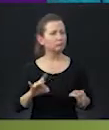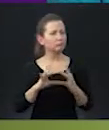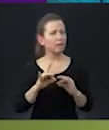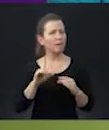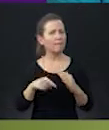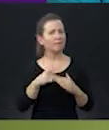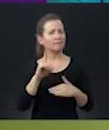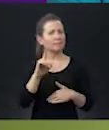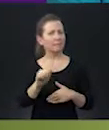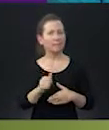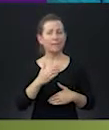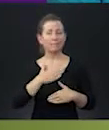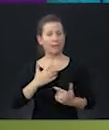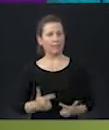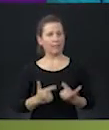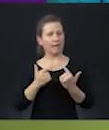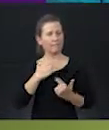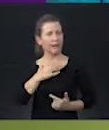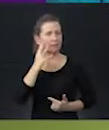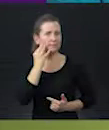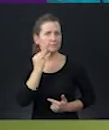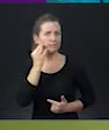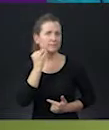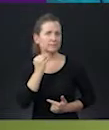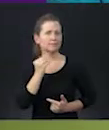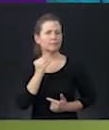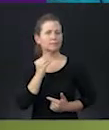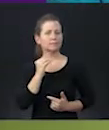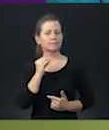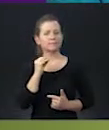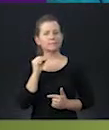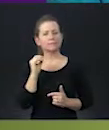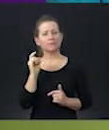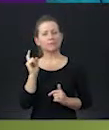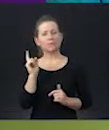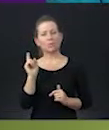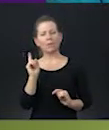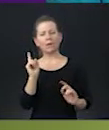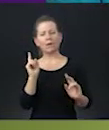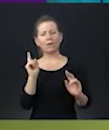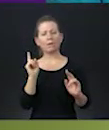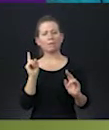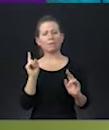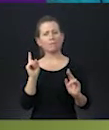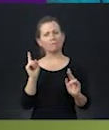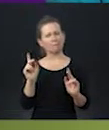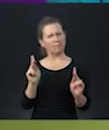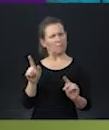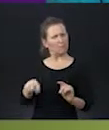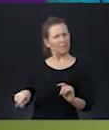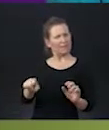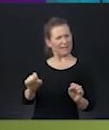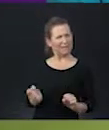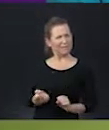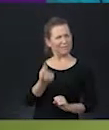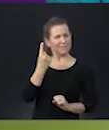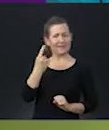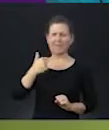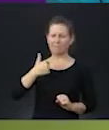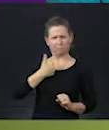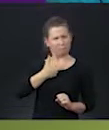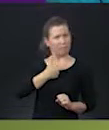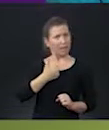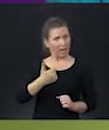story about my disabilities and my experiences in my life, where people will be able to